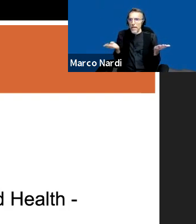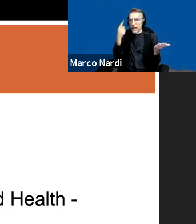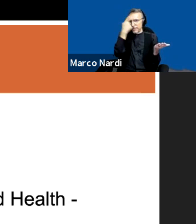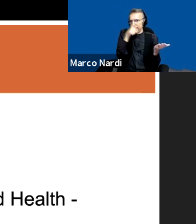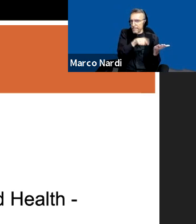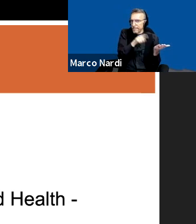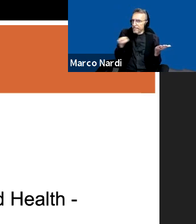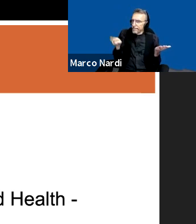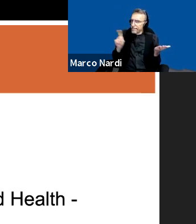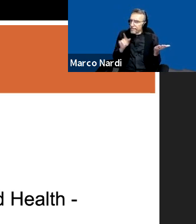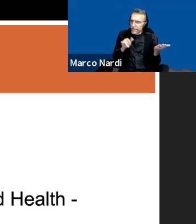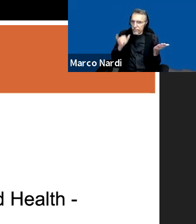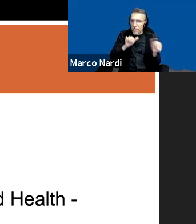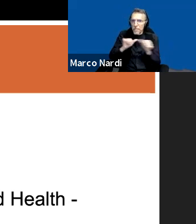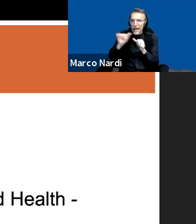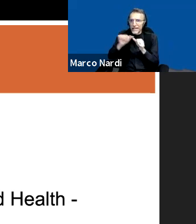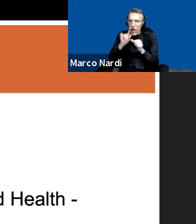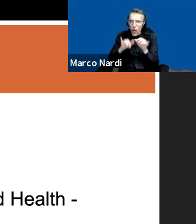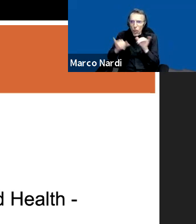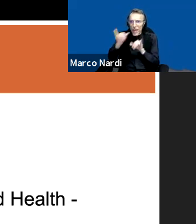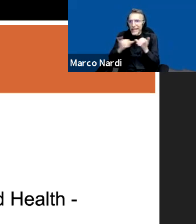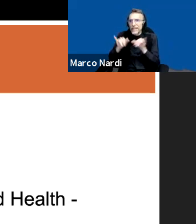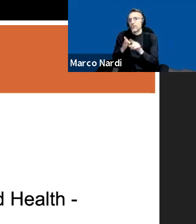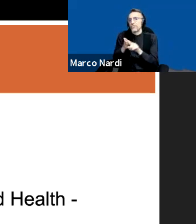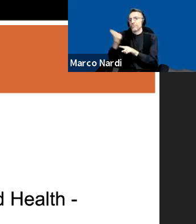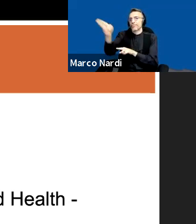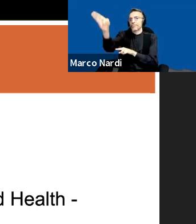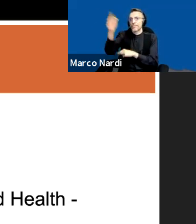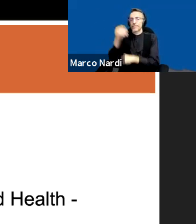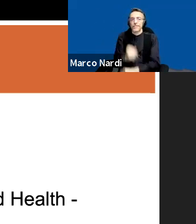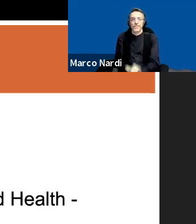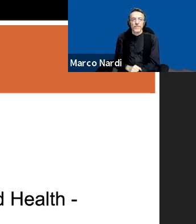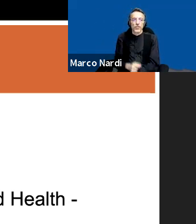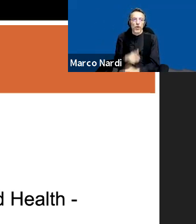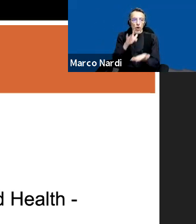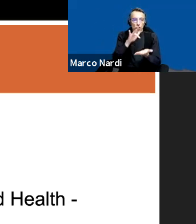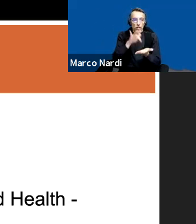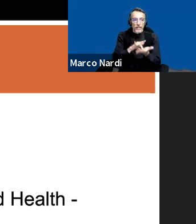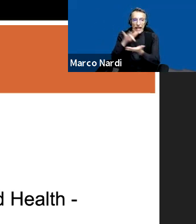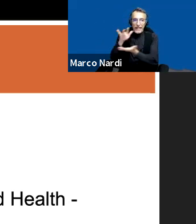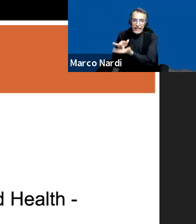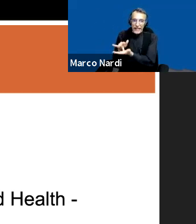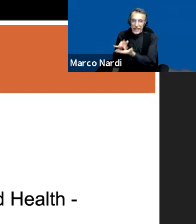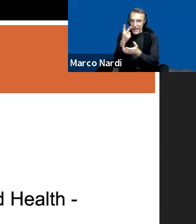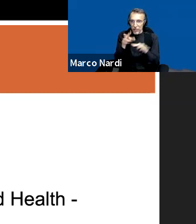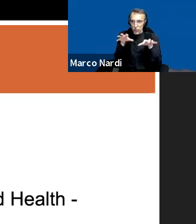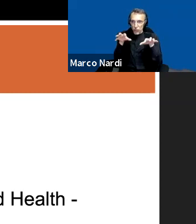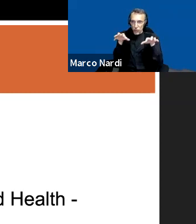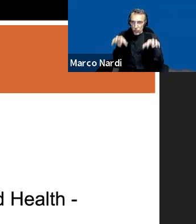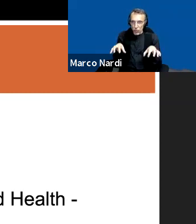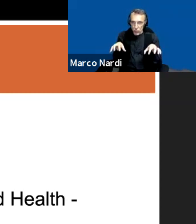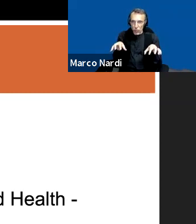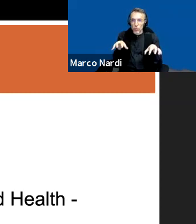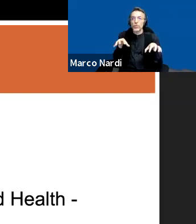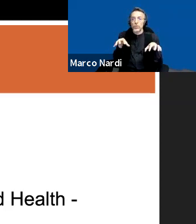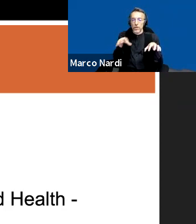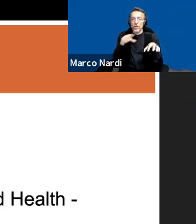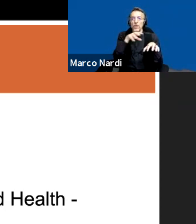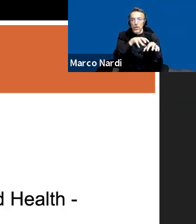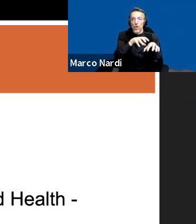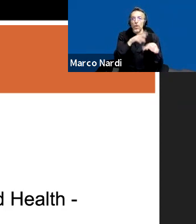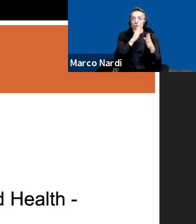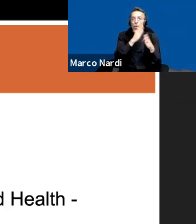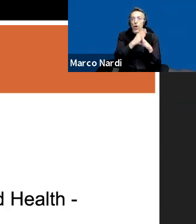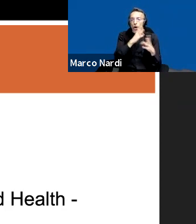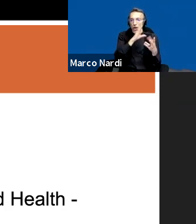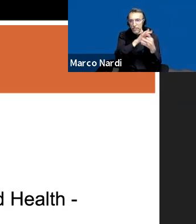is another key area of research. There are 2 centres in global studies that work directly on health. Firstly,